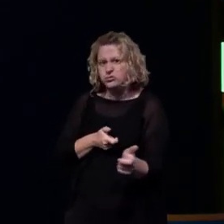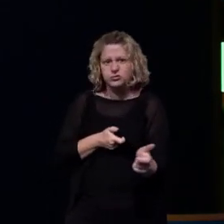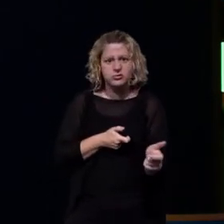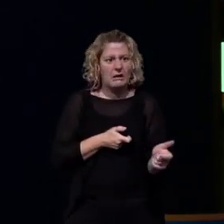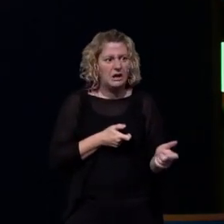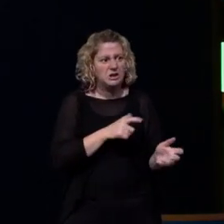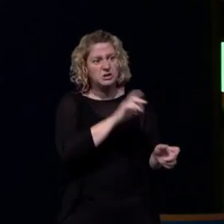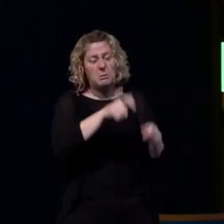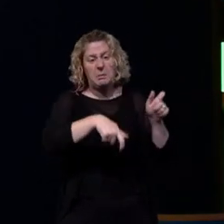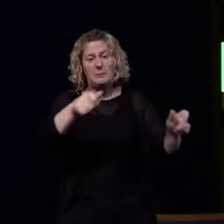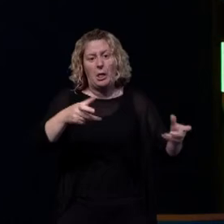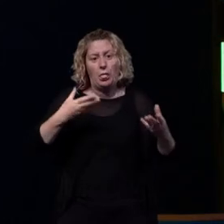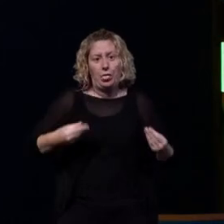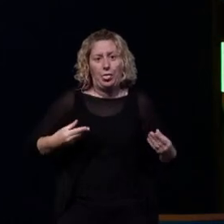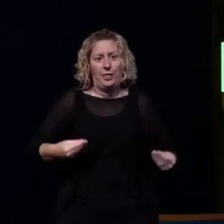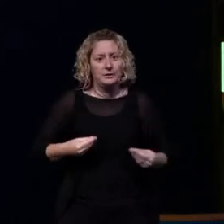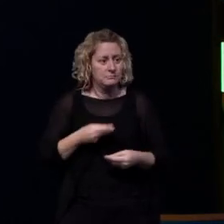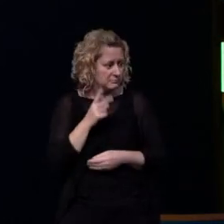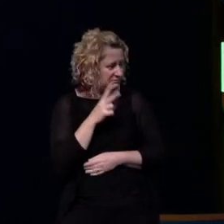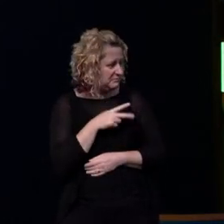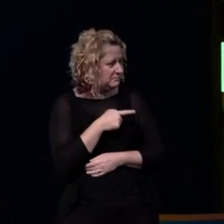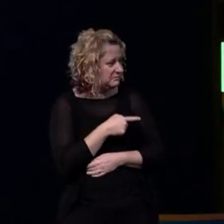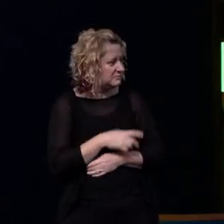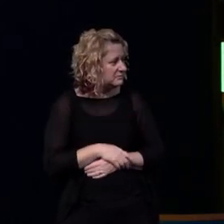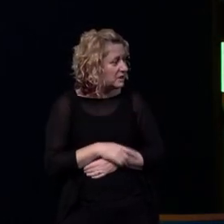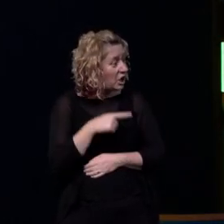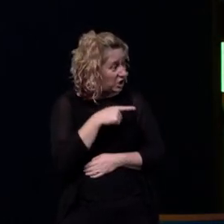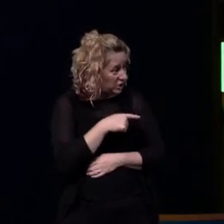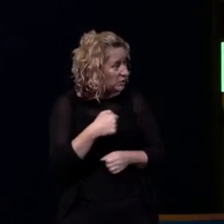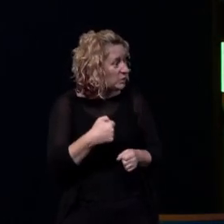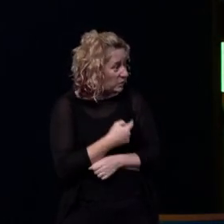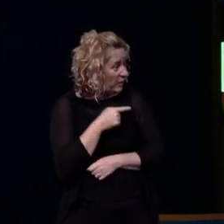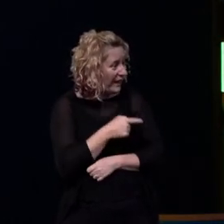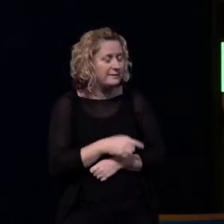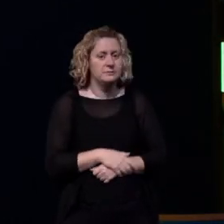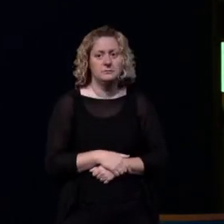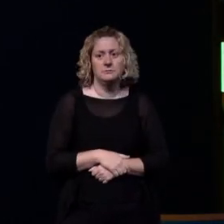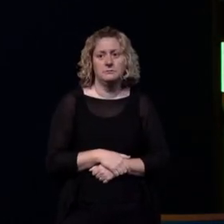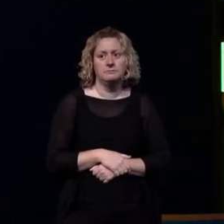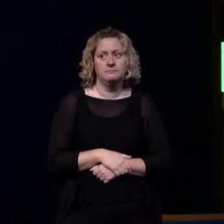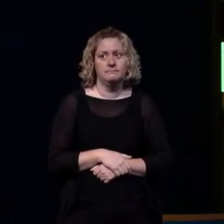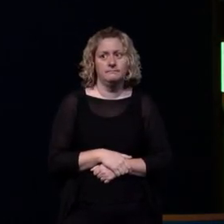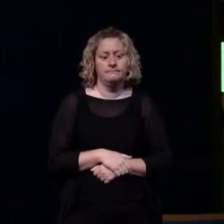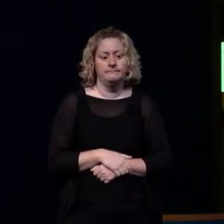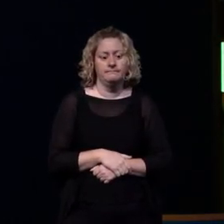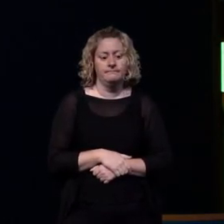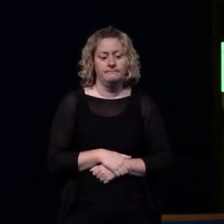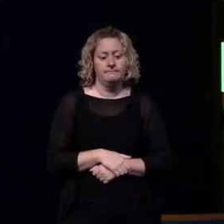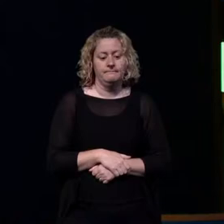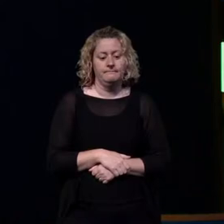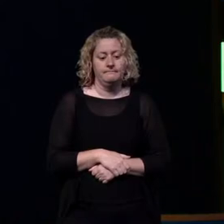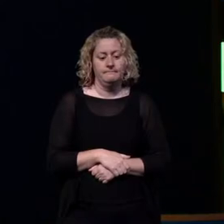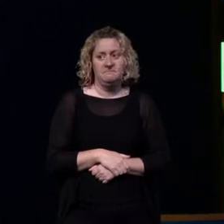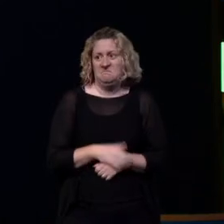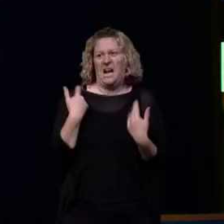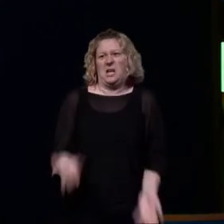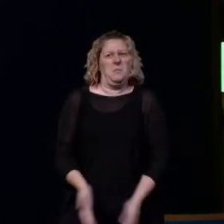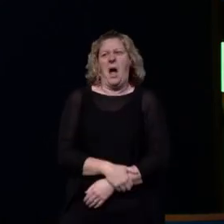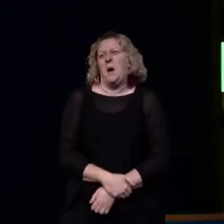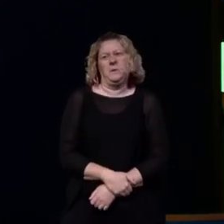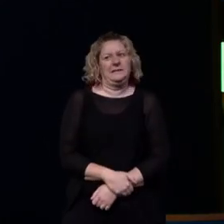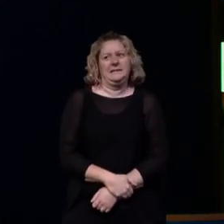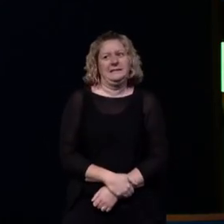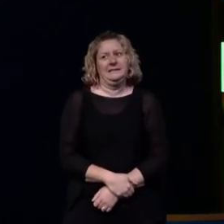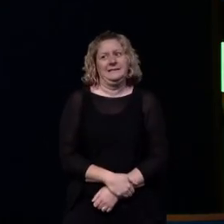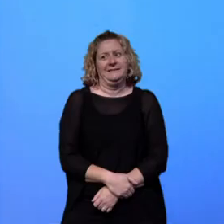people with it. And Graham looked at him and said, well, did you do it? And the boy replied, I don't know.